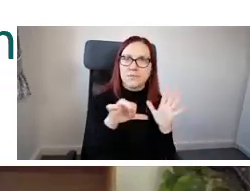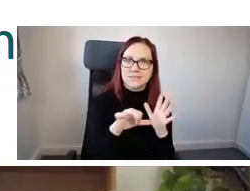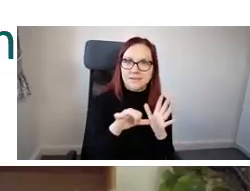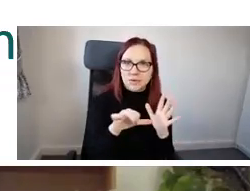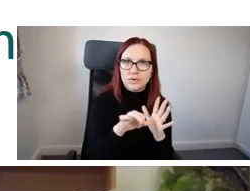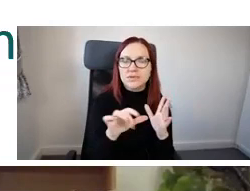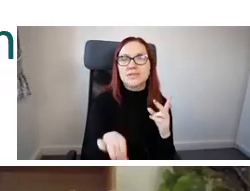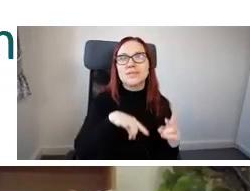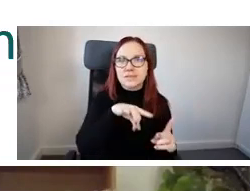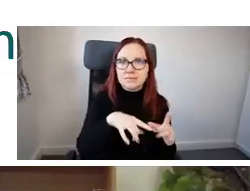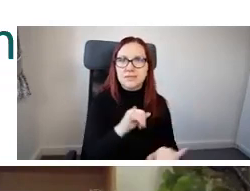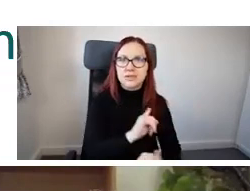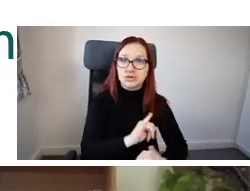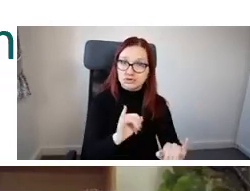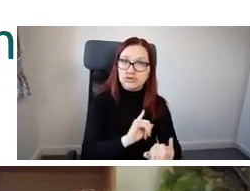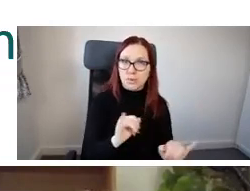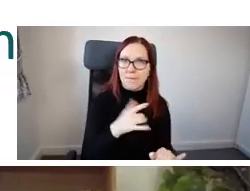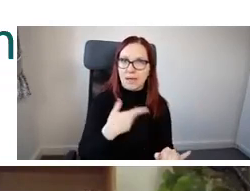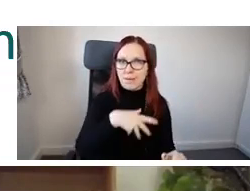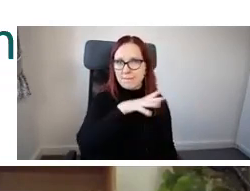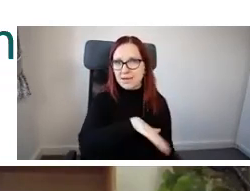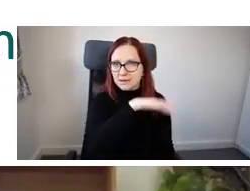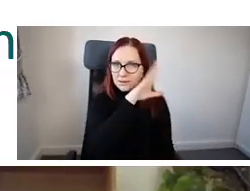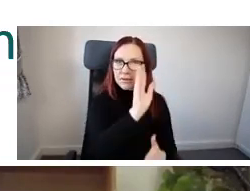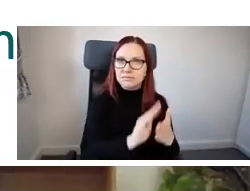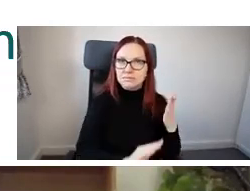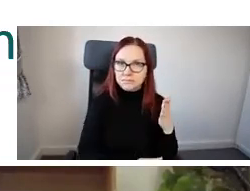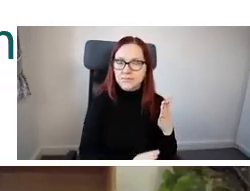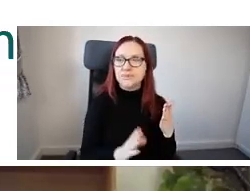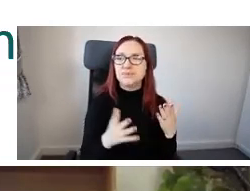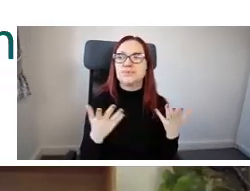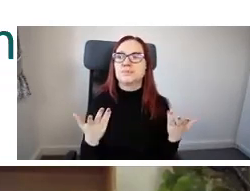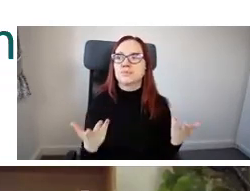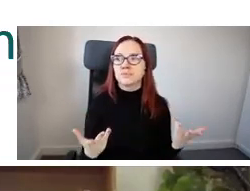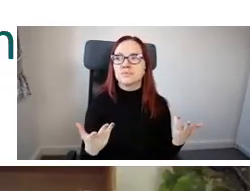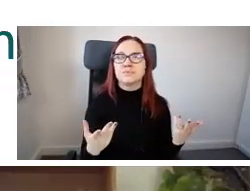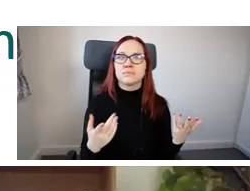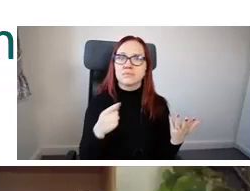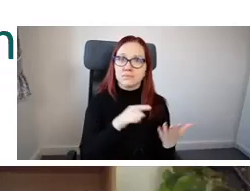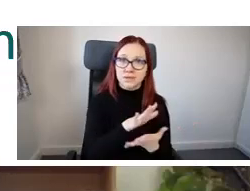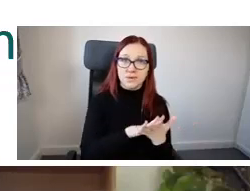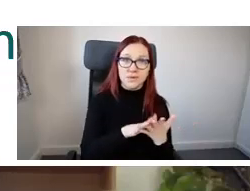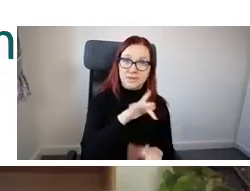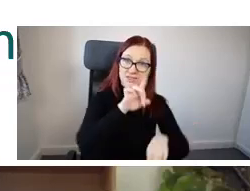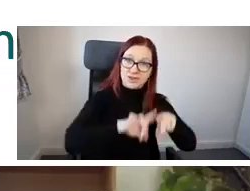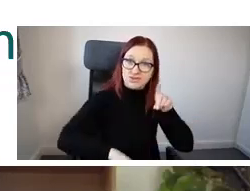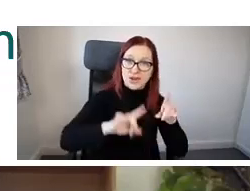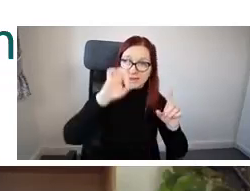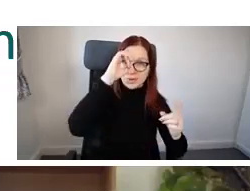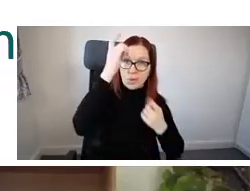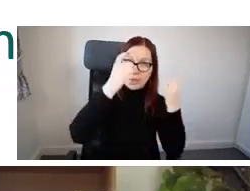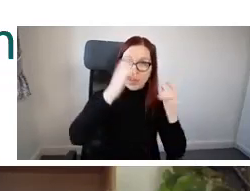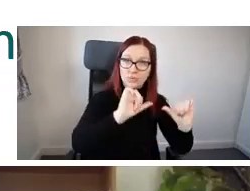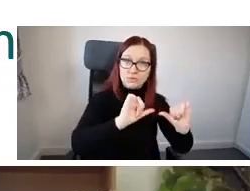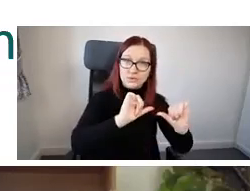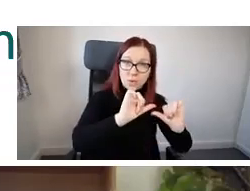experienced trauma, and so therefore trying to order thoughts to be able to think about